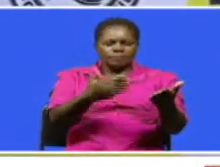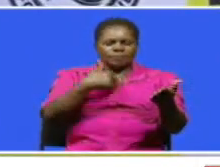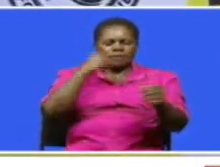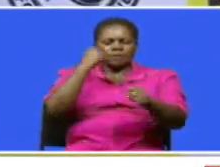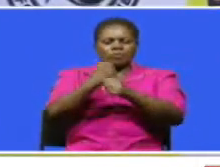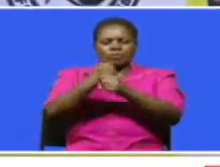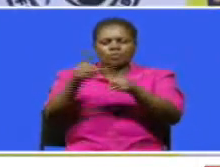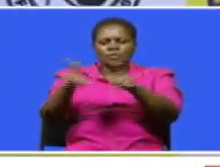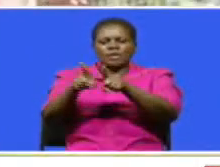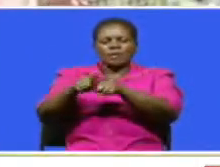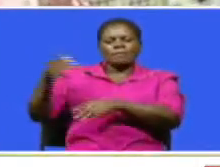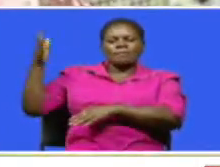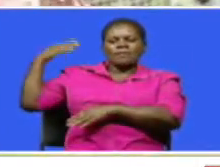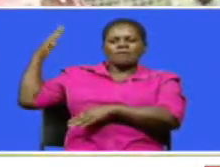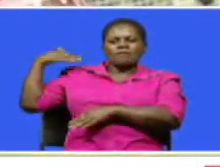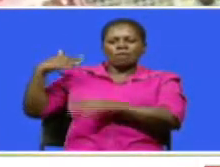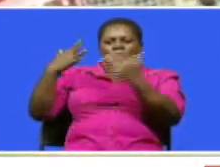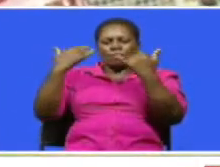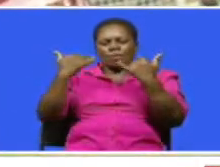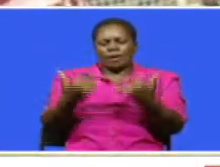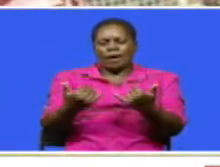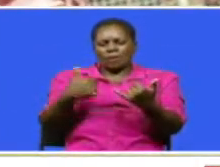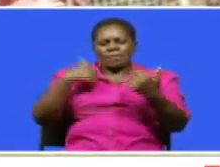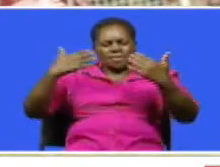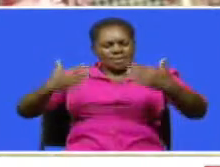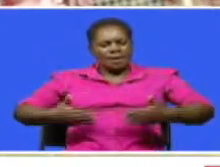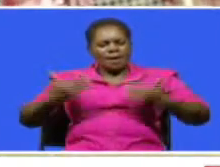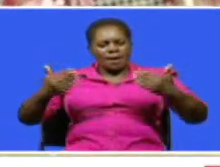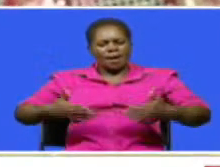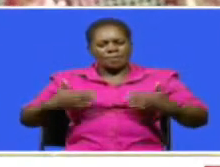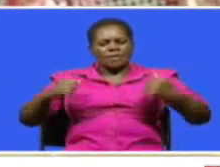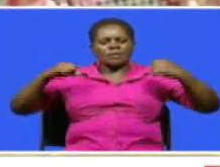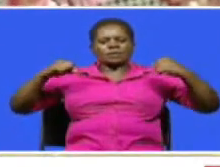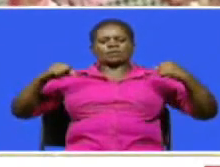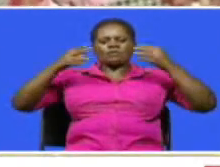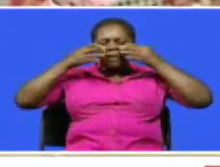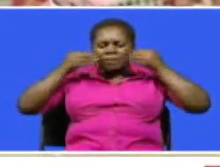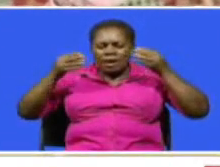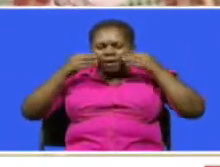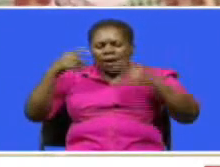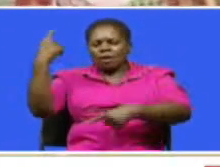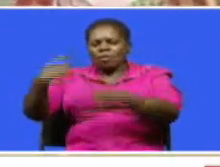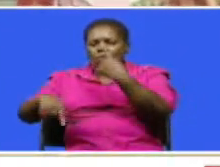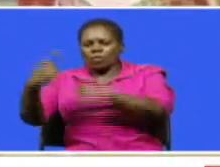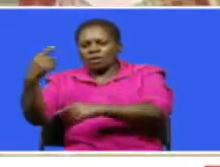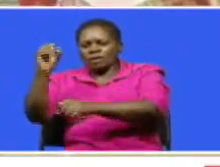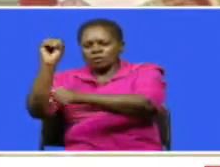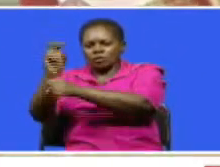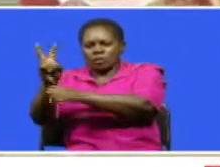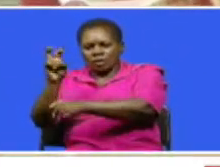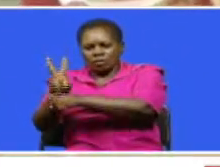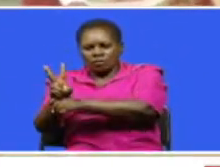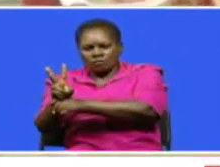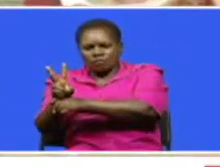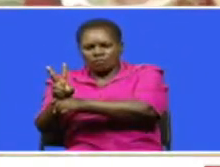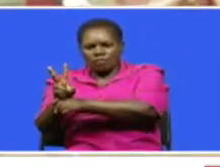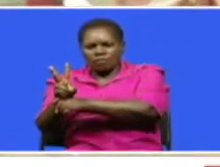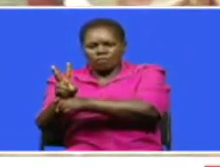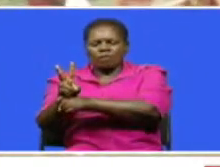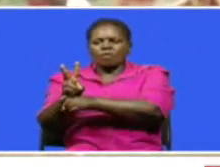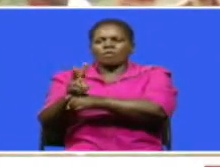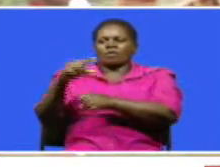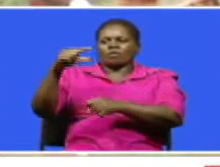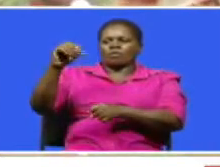doing previously. So I'm delighted with the Sofapaka. We have won a trophy with Sofapaka, the Go